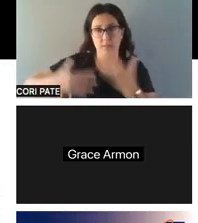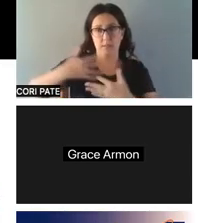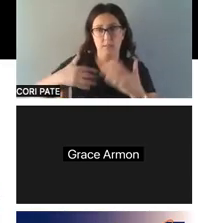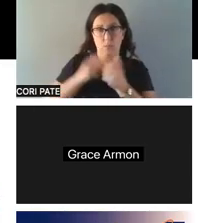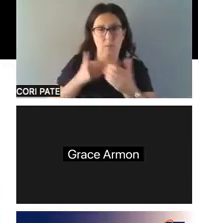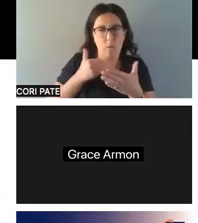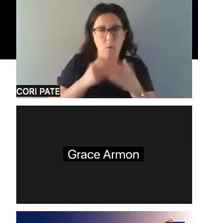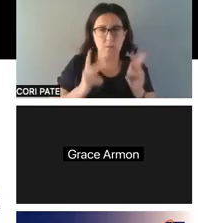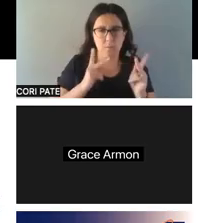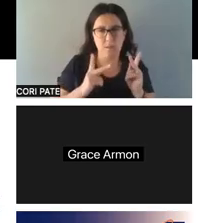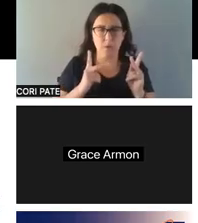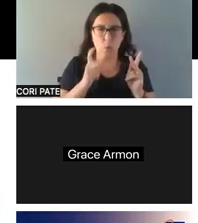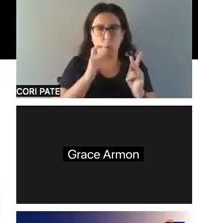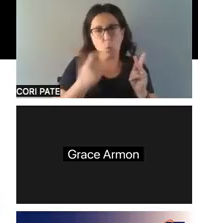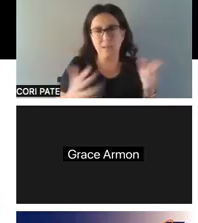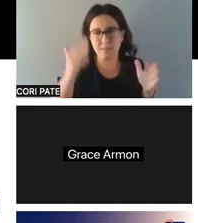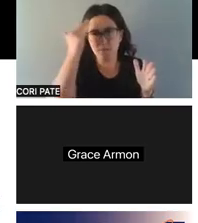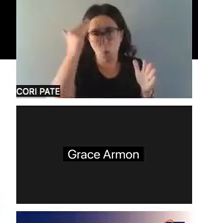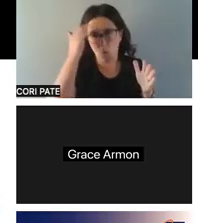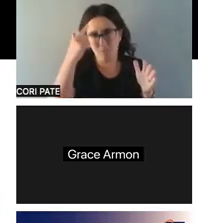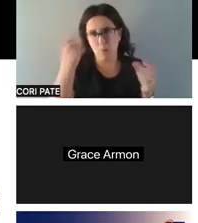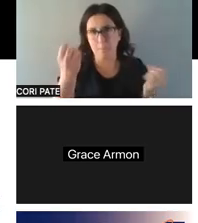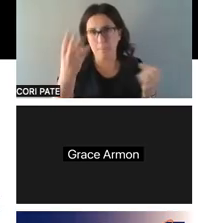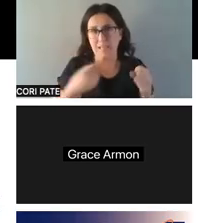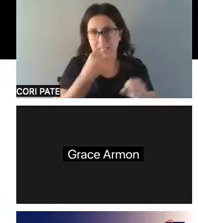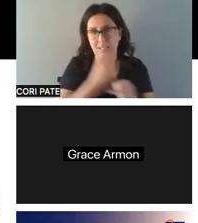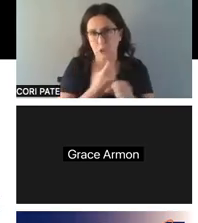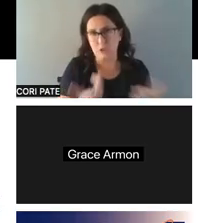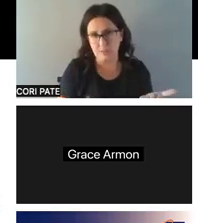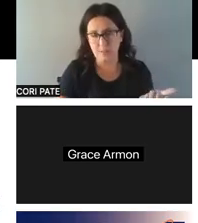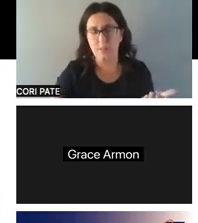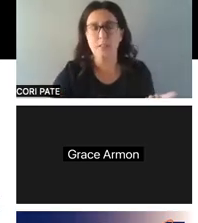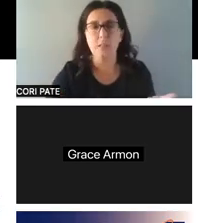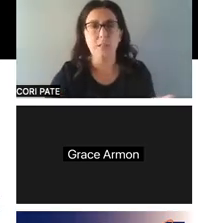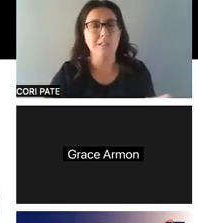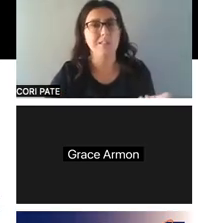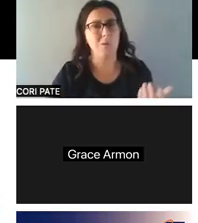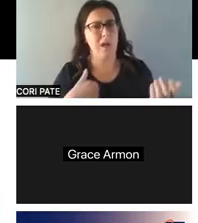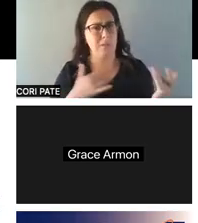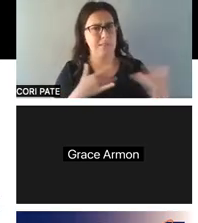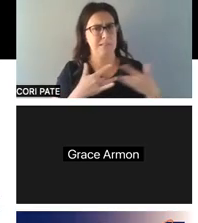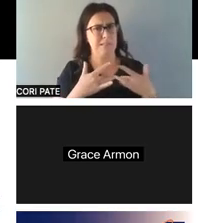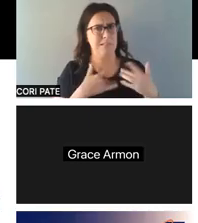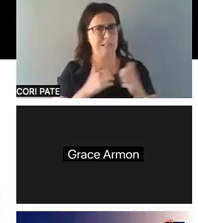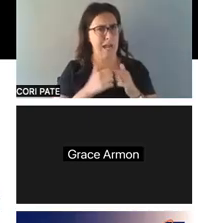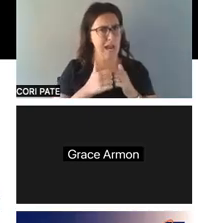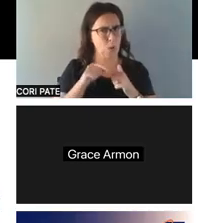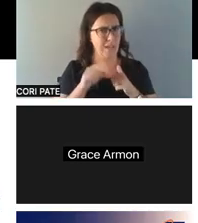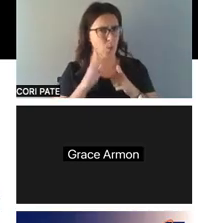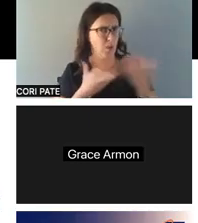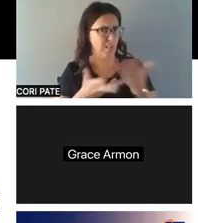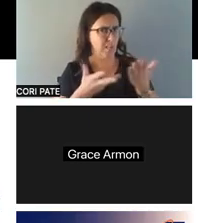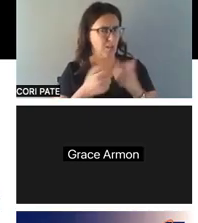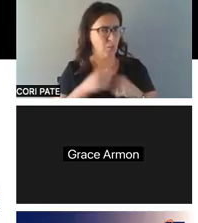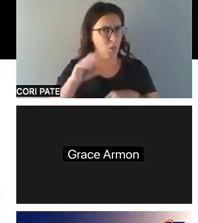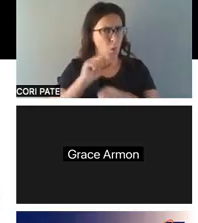he's known for many, many years, like probably most of his life. So I was kind of nervous about that, how he would interact with his